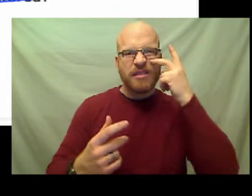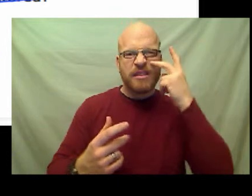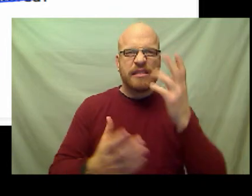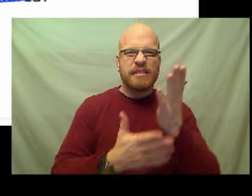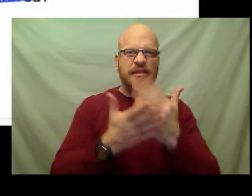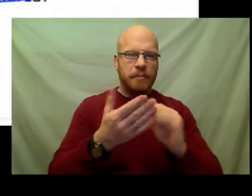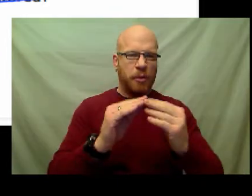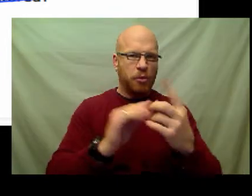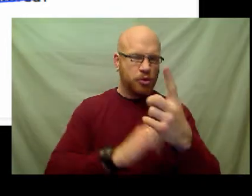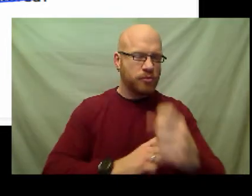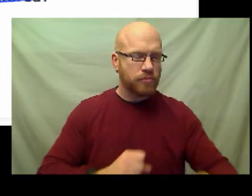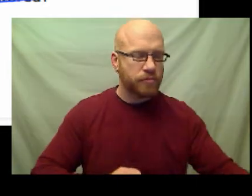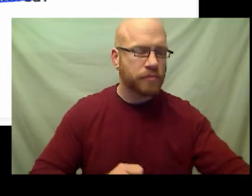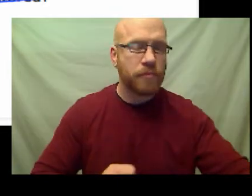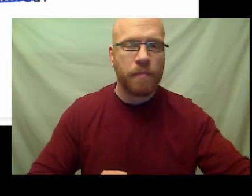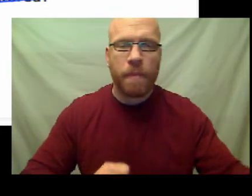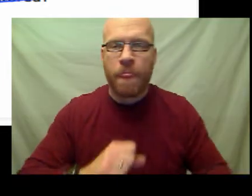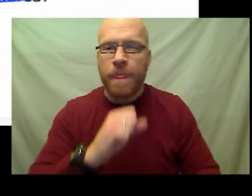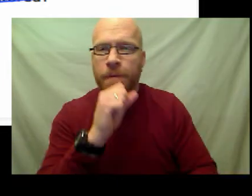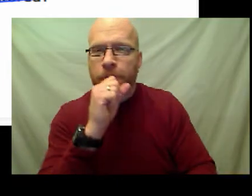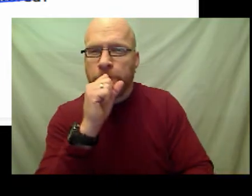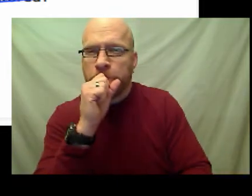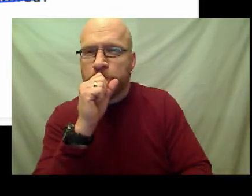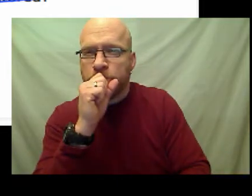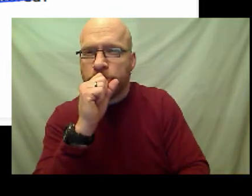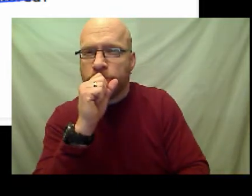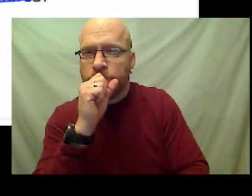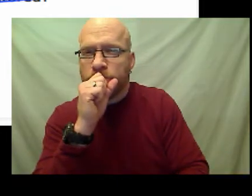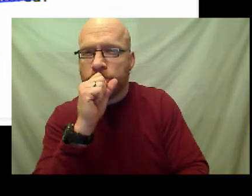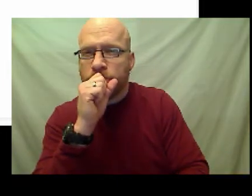Now let's see some more numbers for examples.